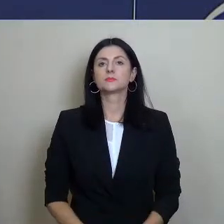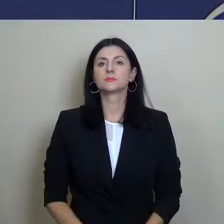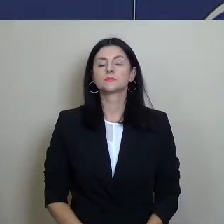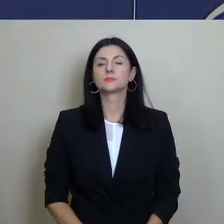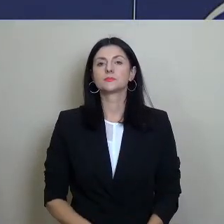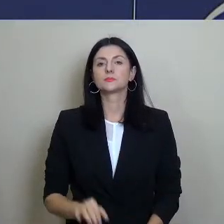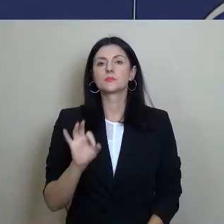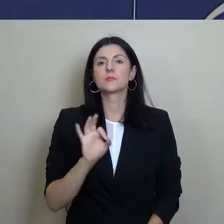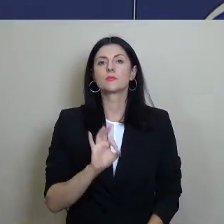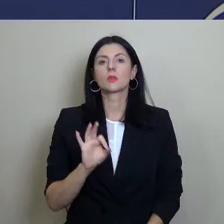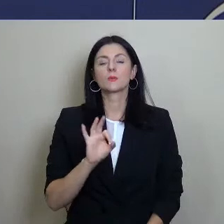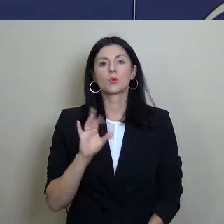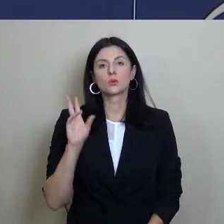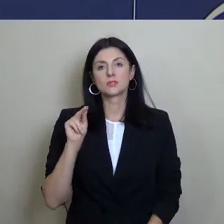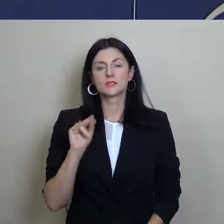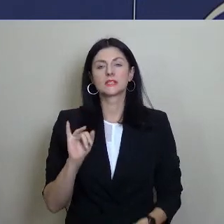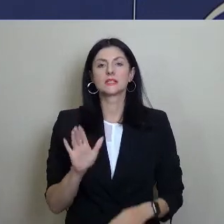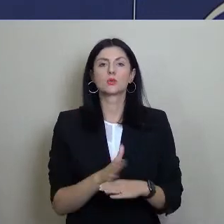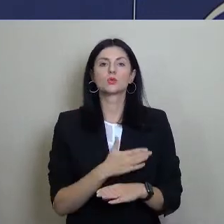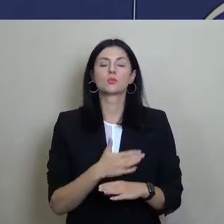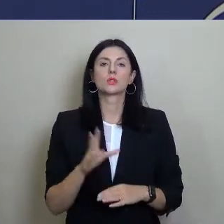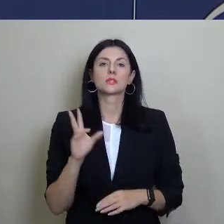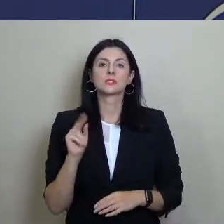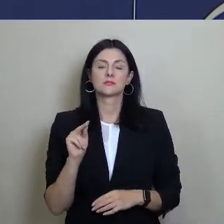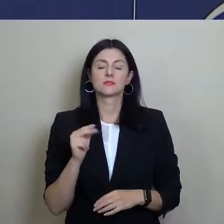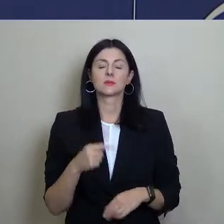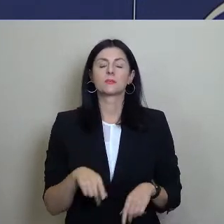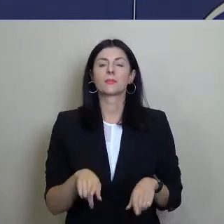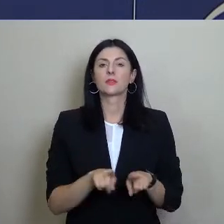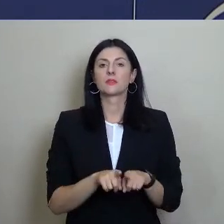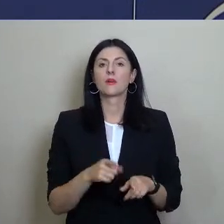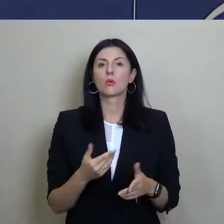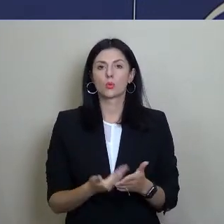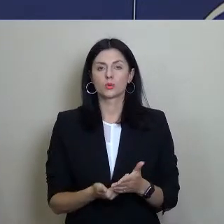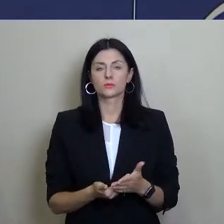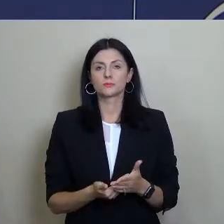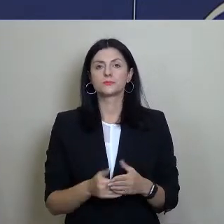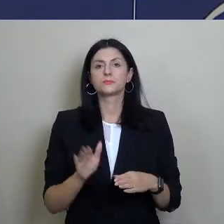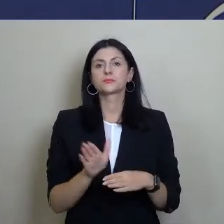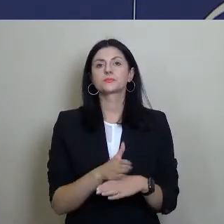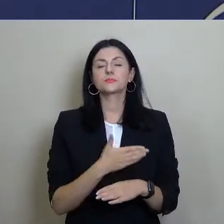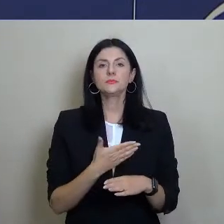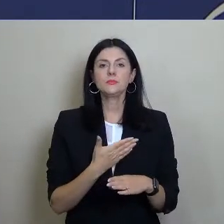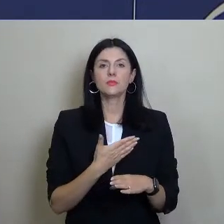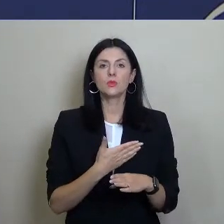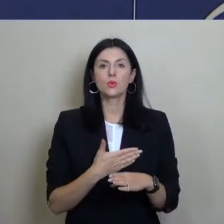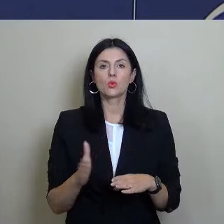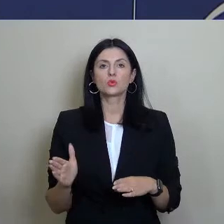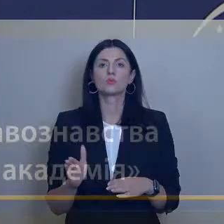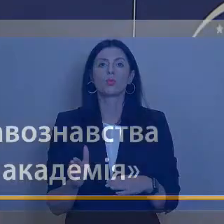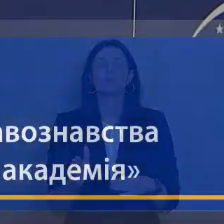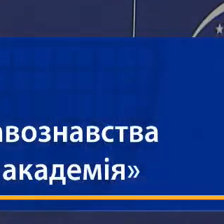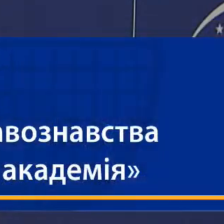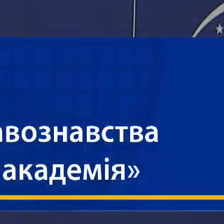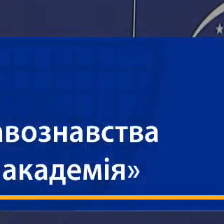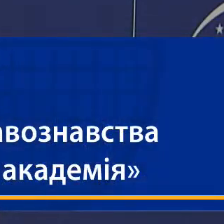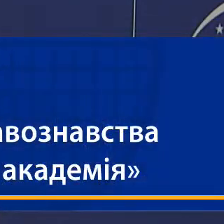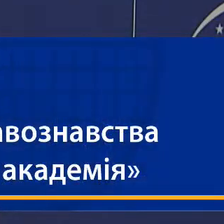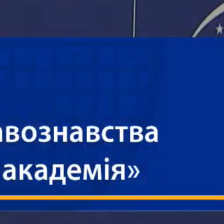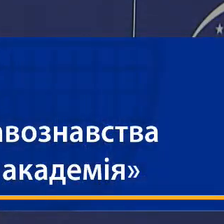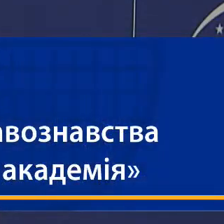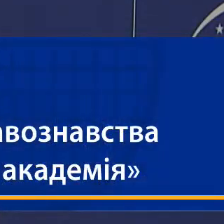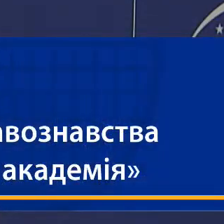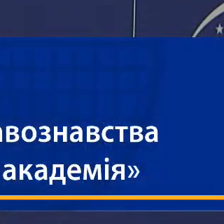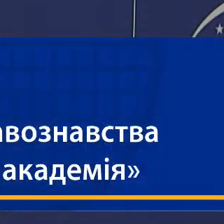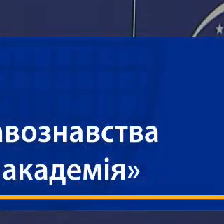let's follow up. We are going to talk about the numbers now and the allocation of the numbers. So allocation of the mandates